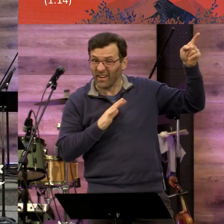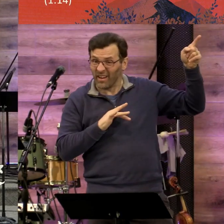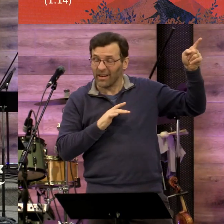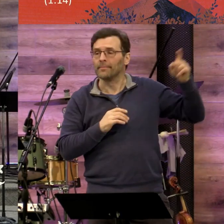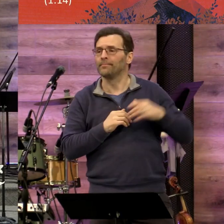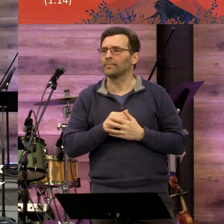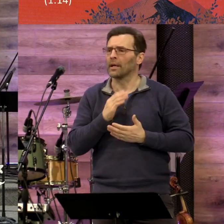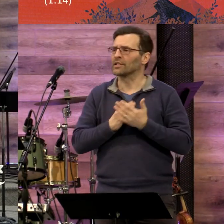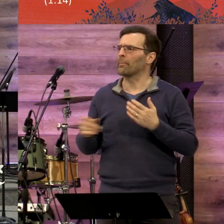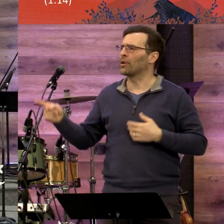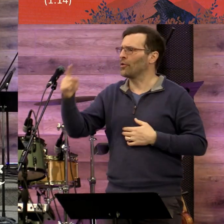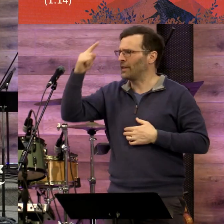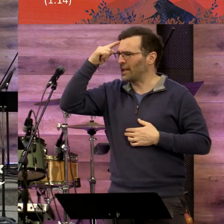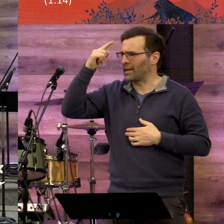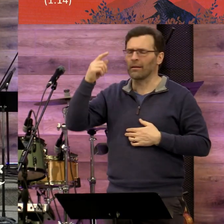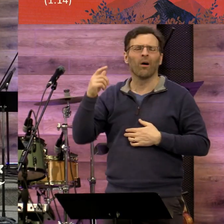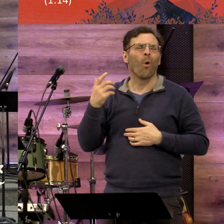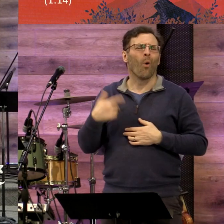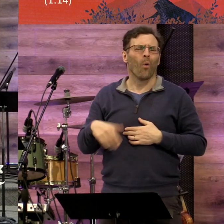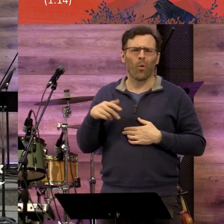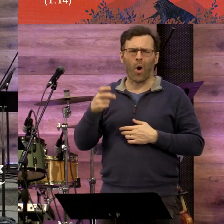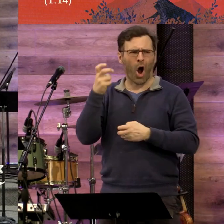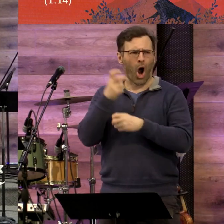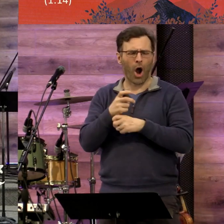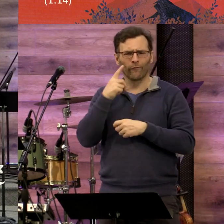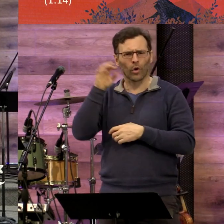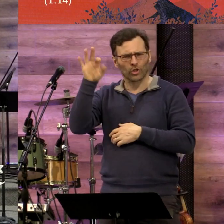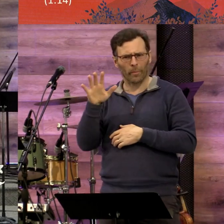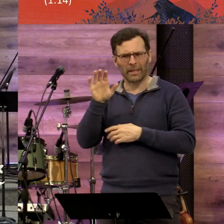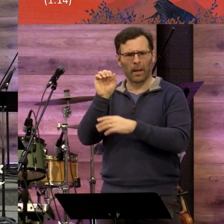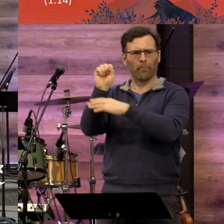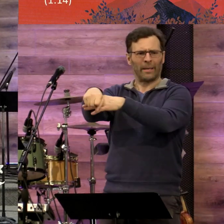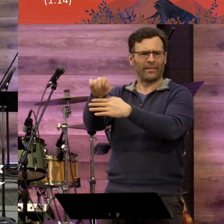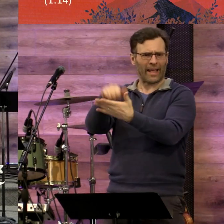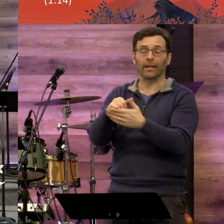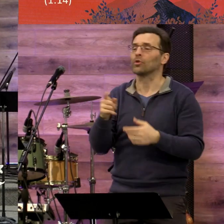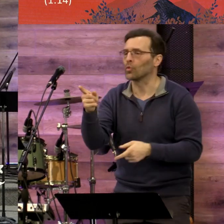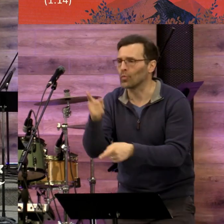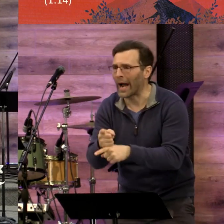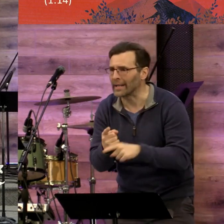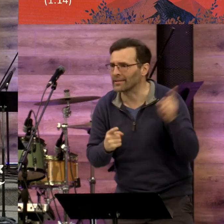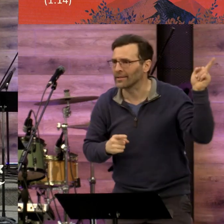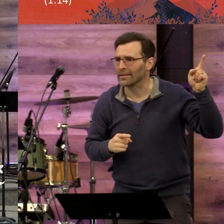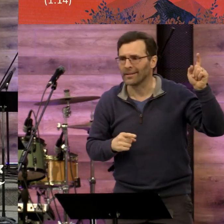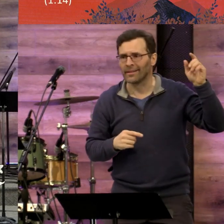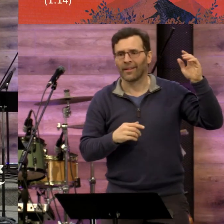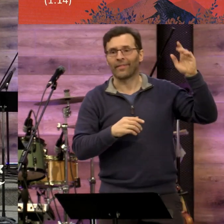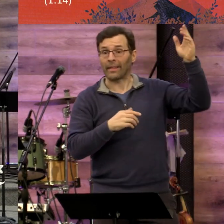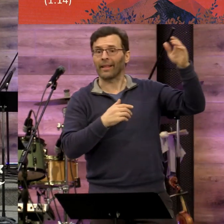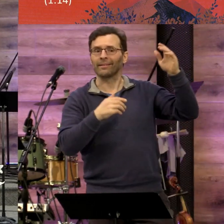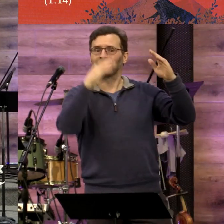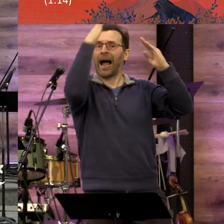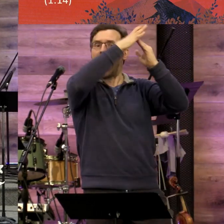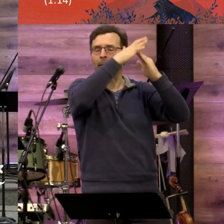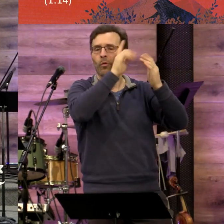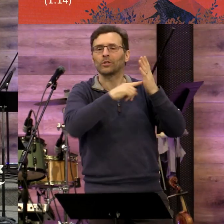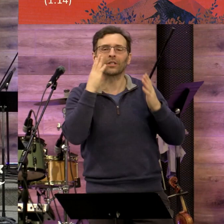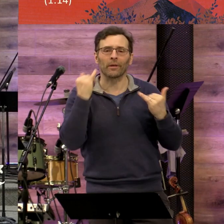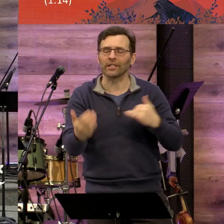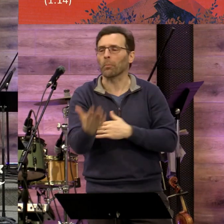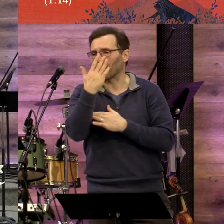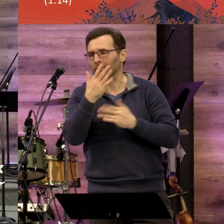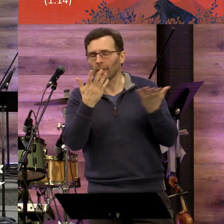some of you guys are thinking, it's going to be really hard for the sermon to top that. And you're right. That was probably the peak of what you're going to experience this